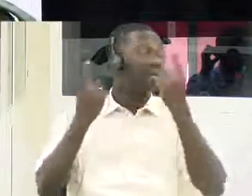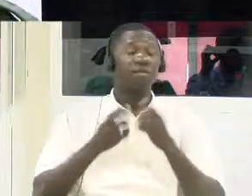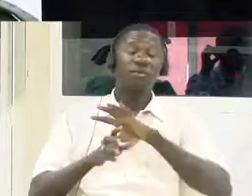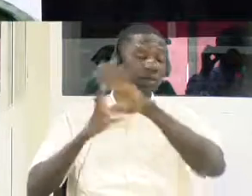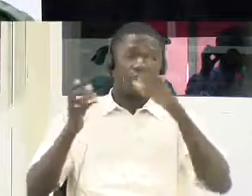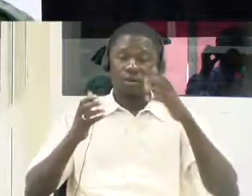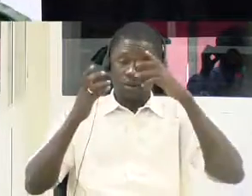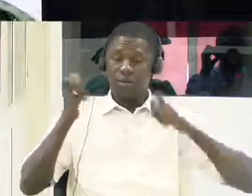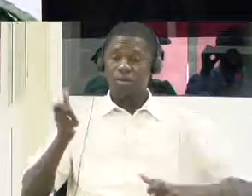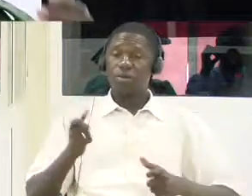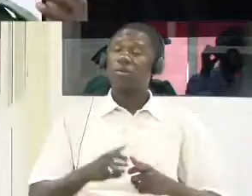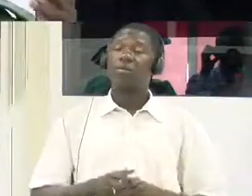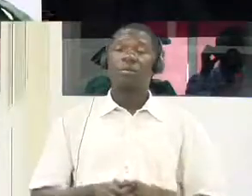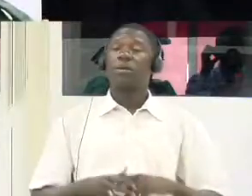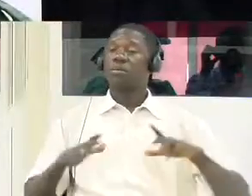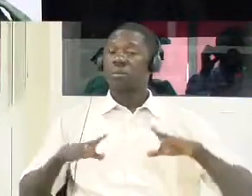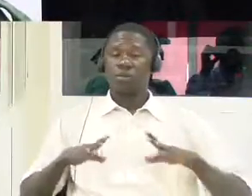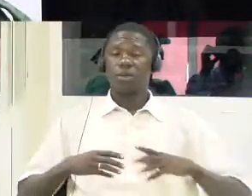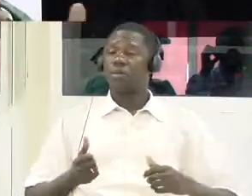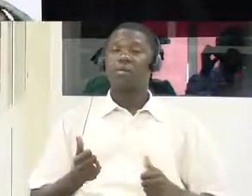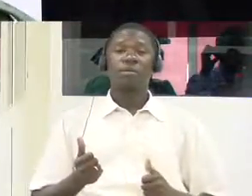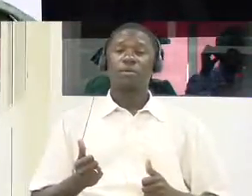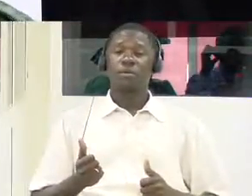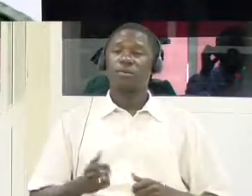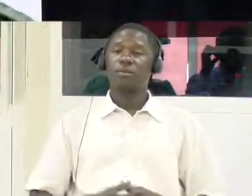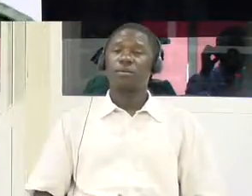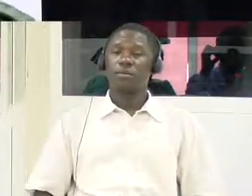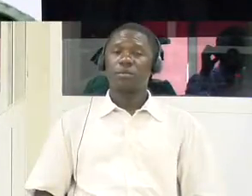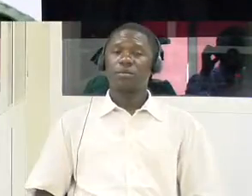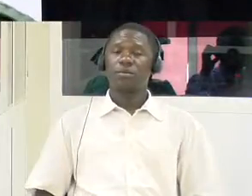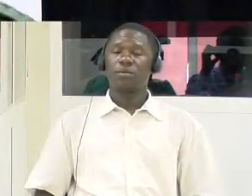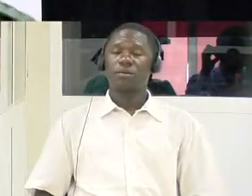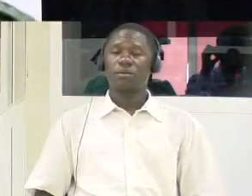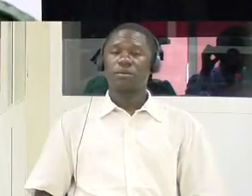soldier who was armed that time was carrying the weapon.